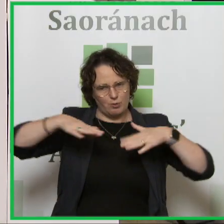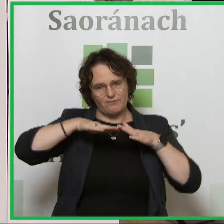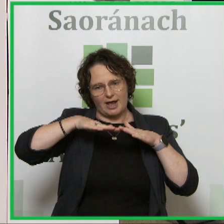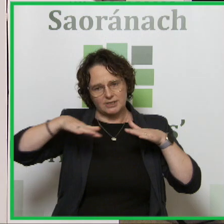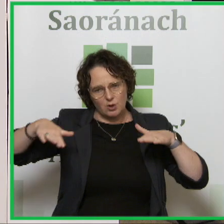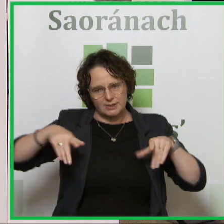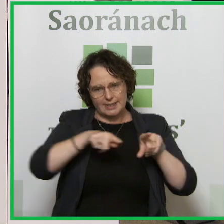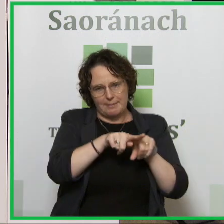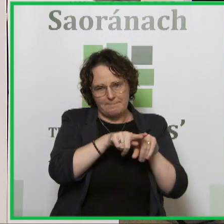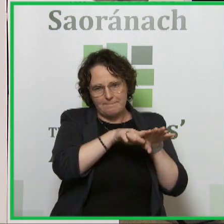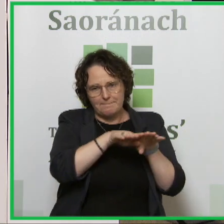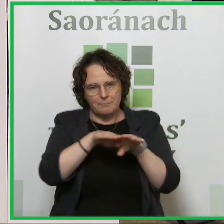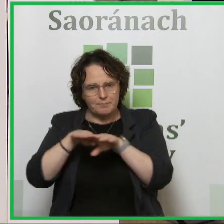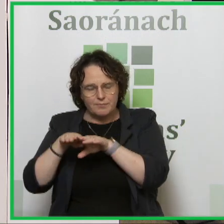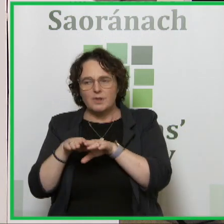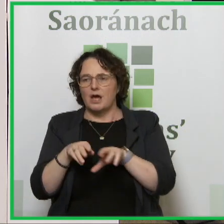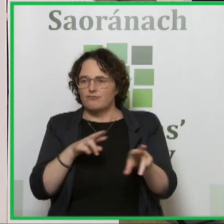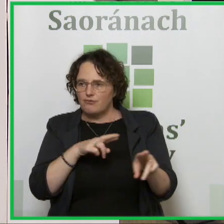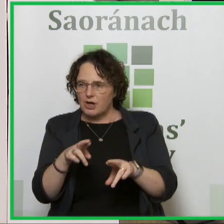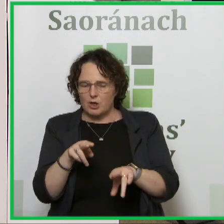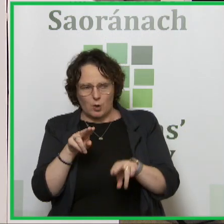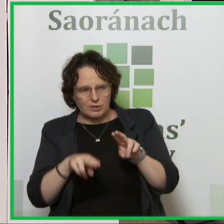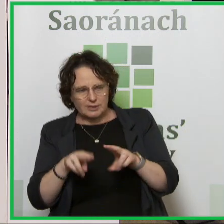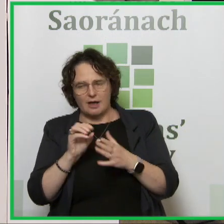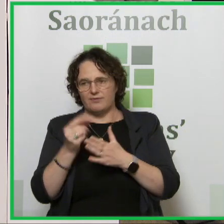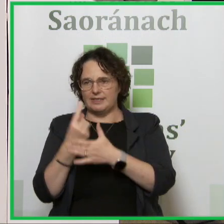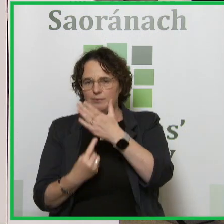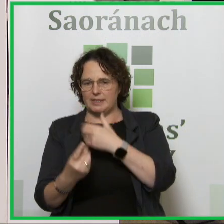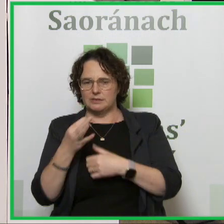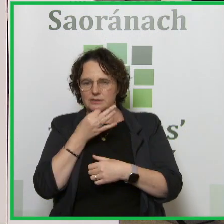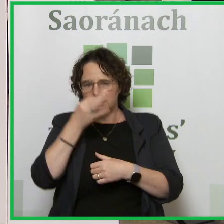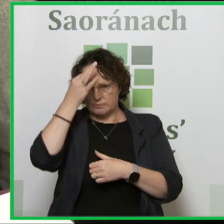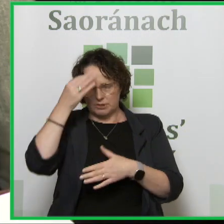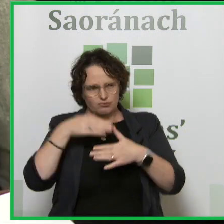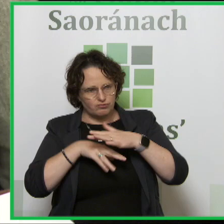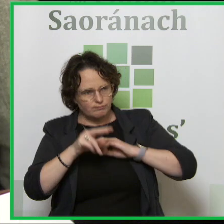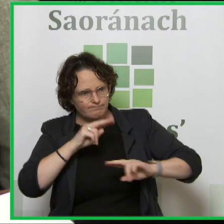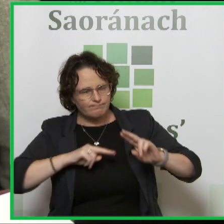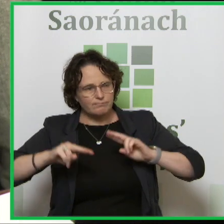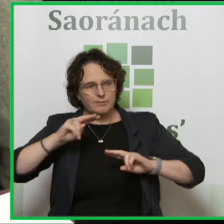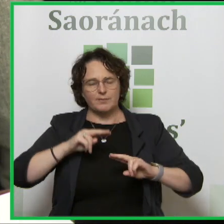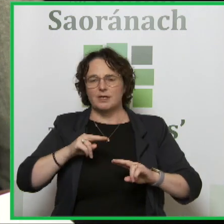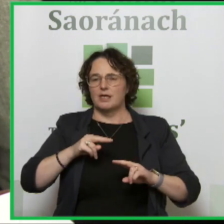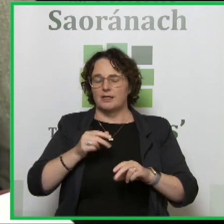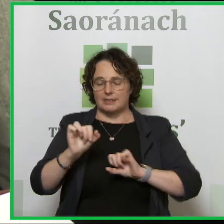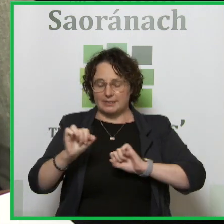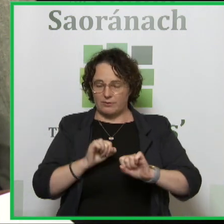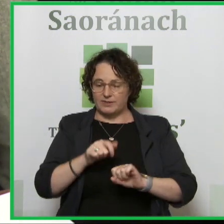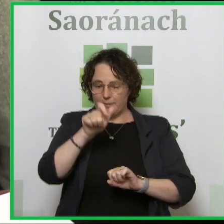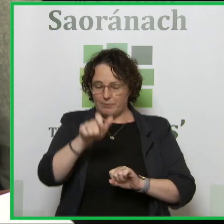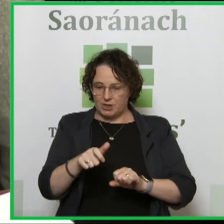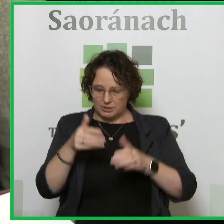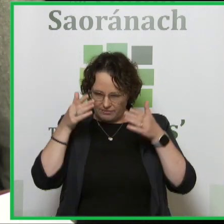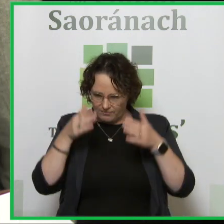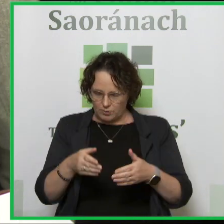has good governance, regular audits, and is subject to independent inspection. The service is person-focused, supports human